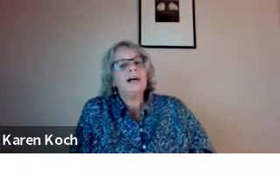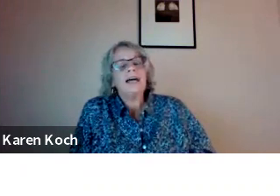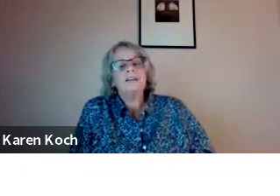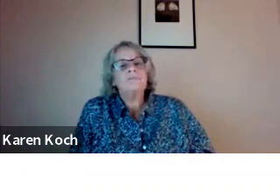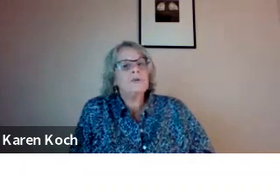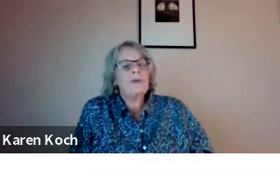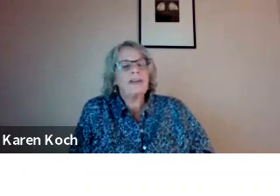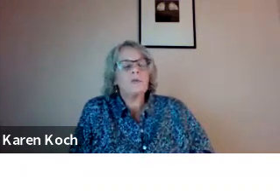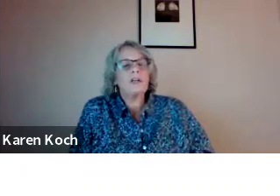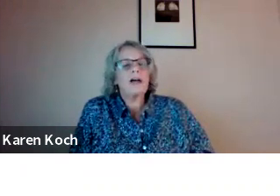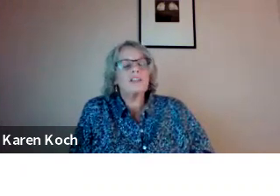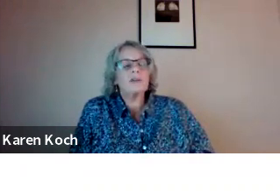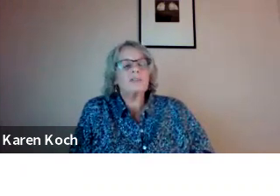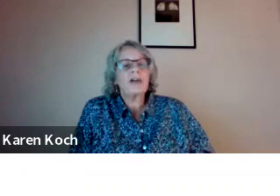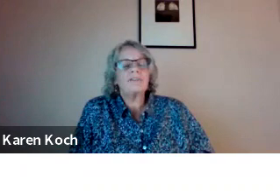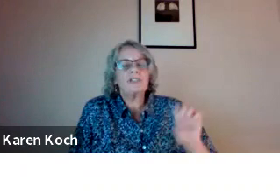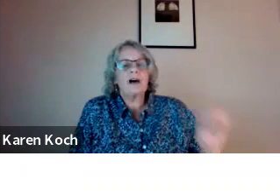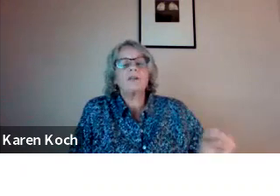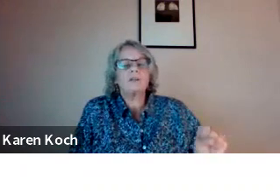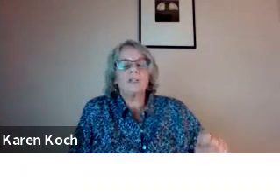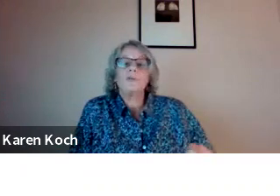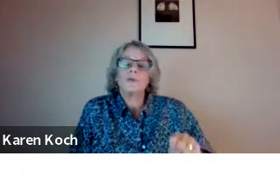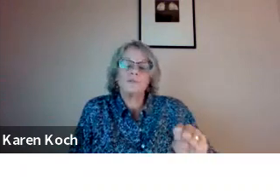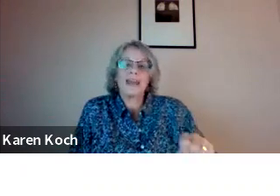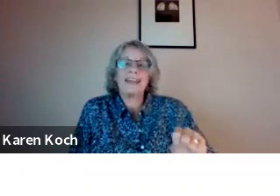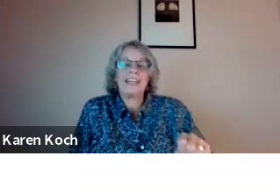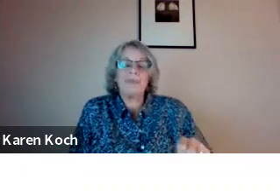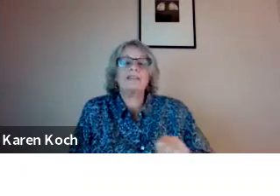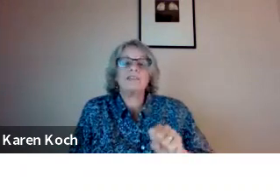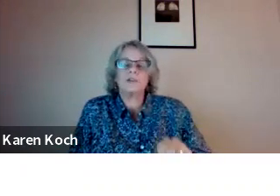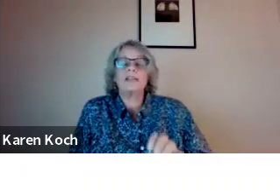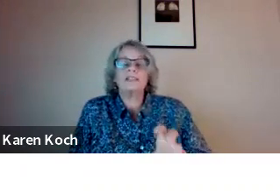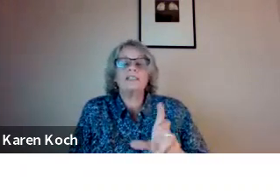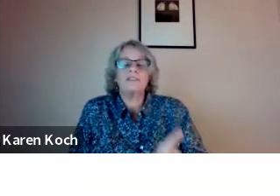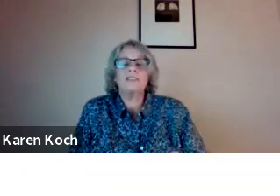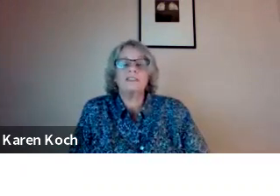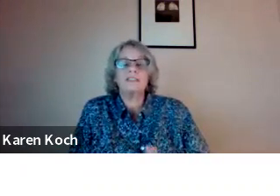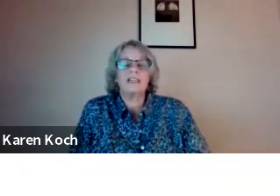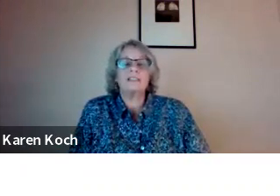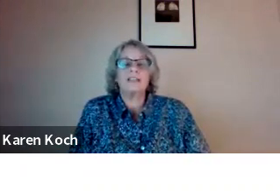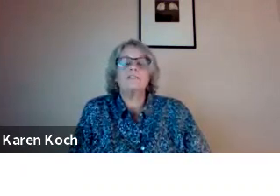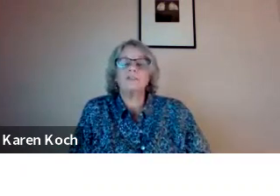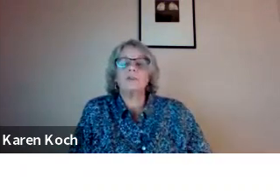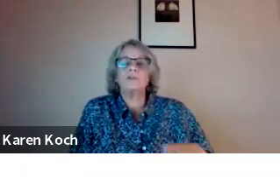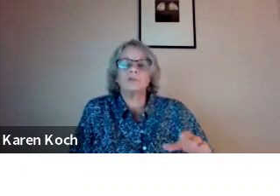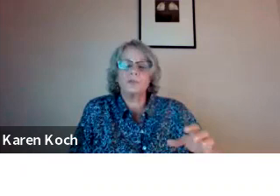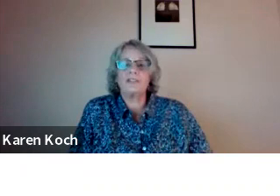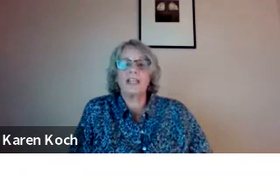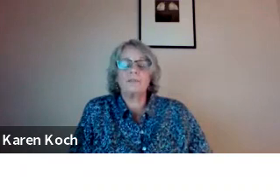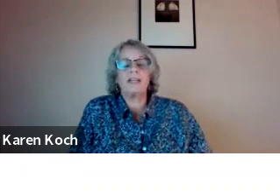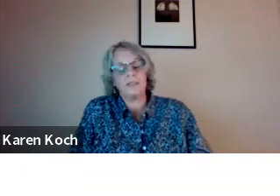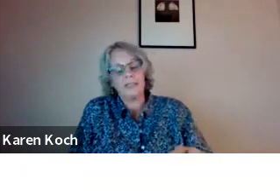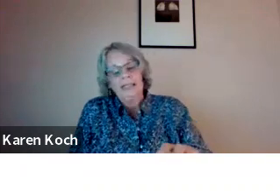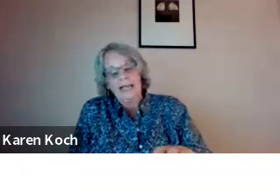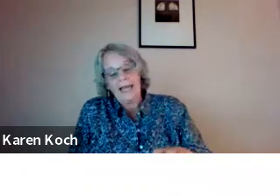facility. And folks may not realize, but for every dollar, you know, those Medicaid beds, there are beds in these facilities designated for folks